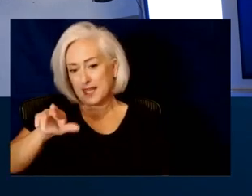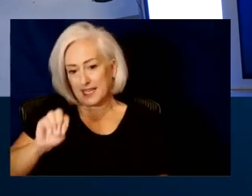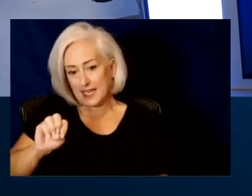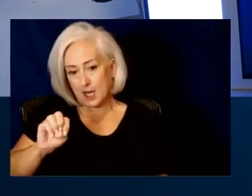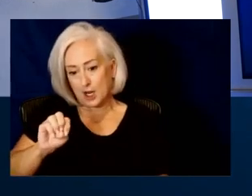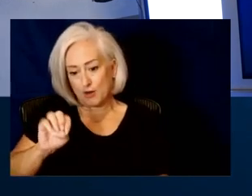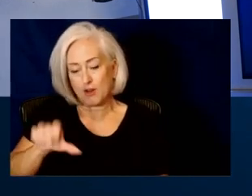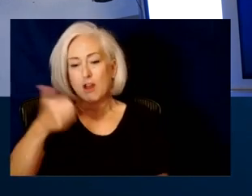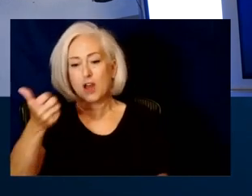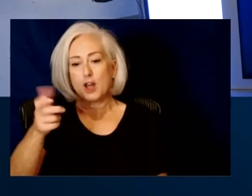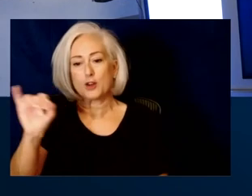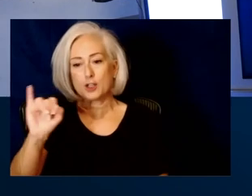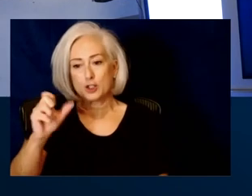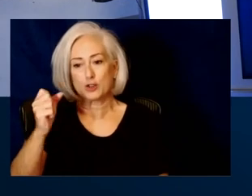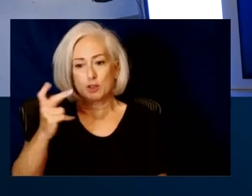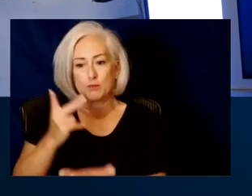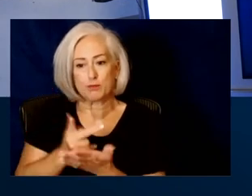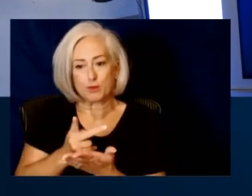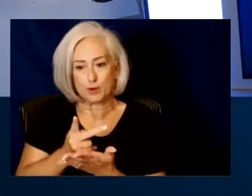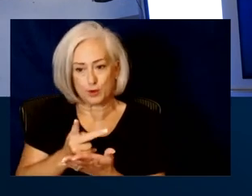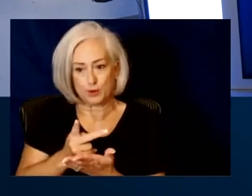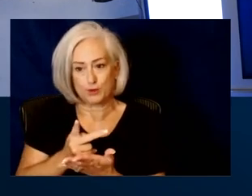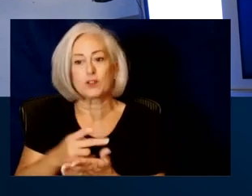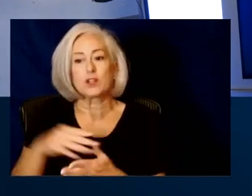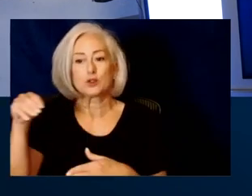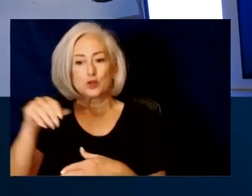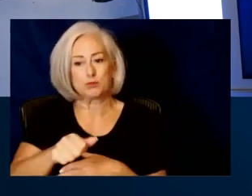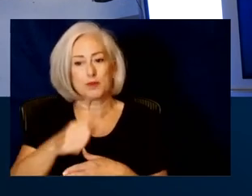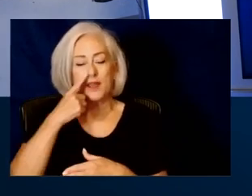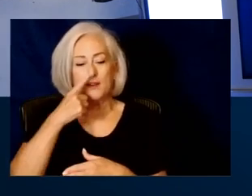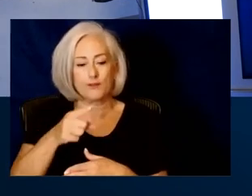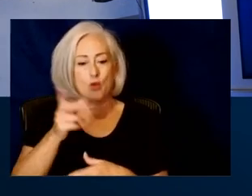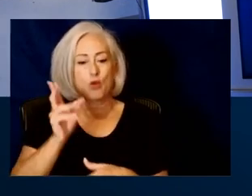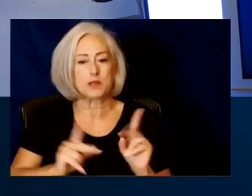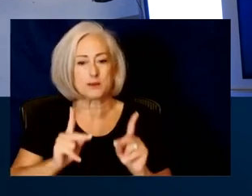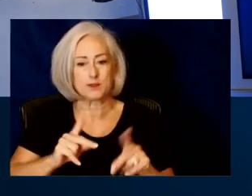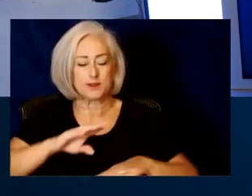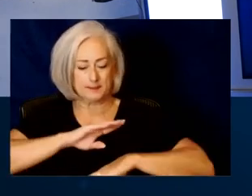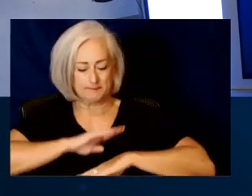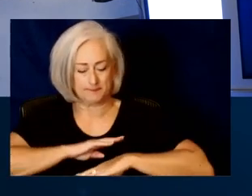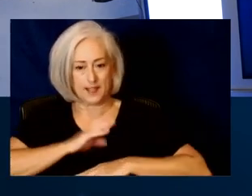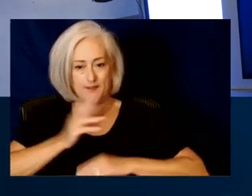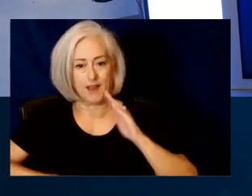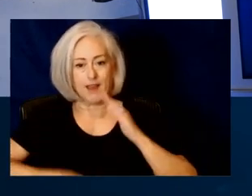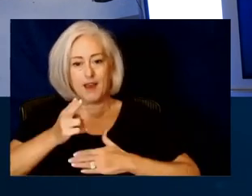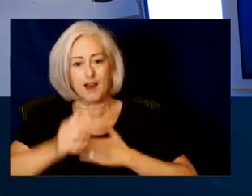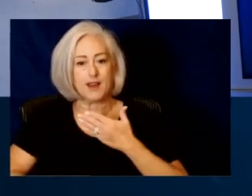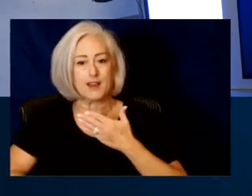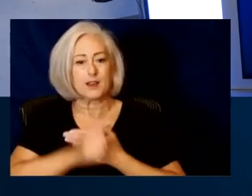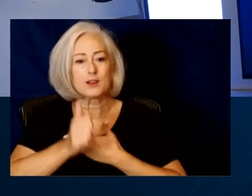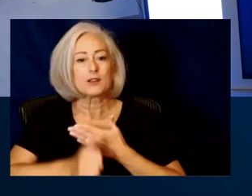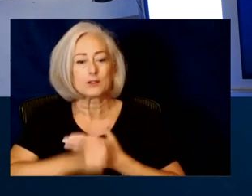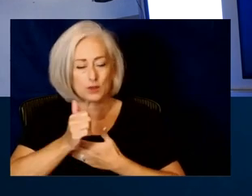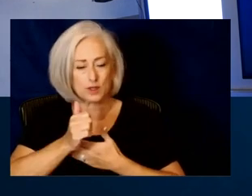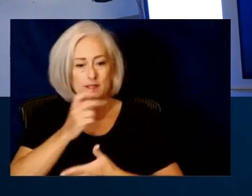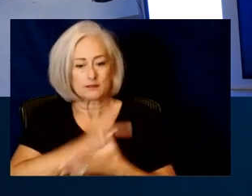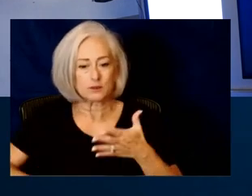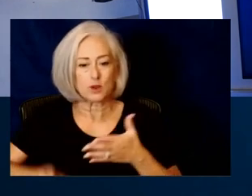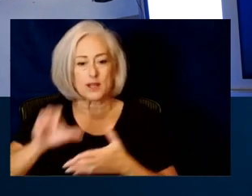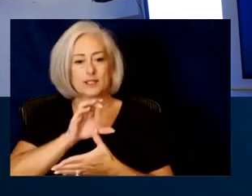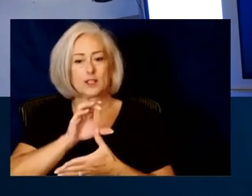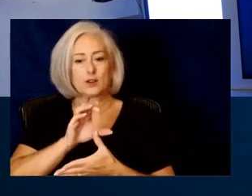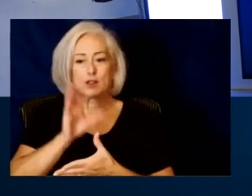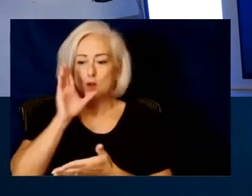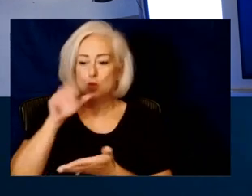screening as a covered benefit for those who meet high risk criteria. For those with insurance, we will bill your insurance provider if you